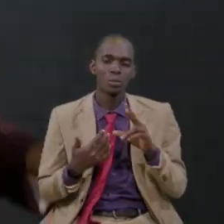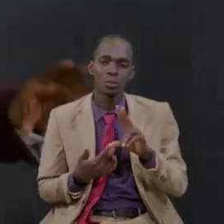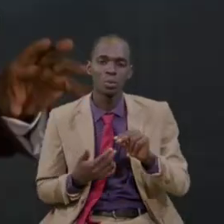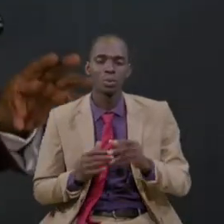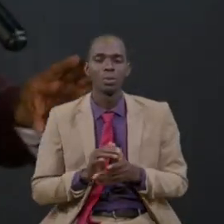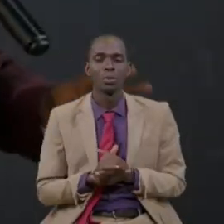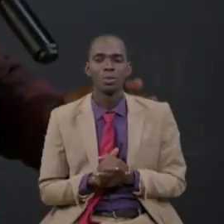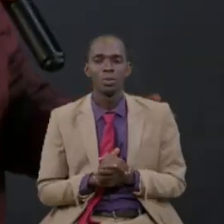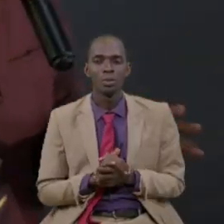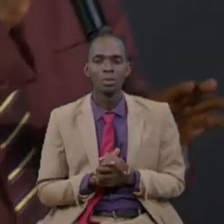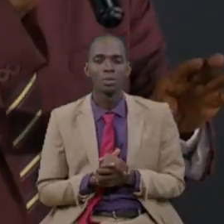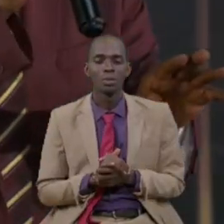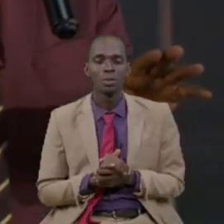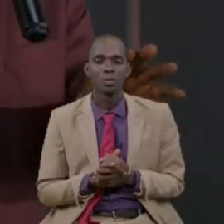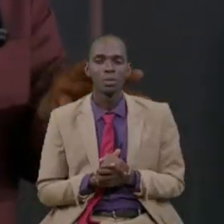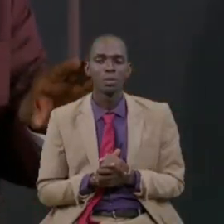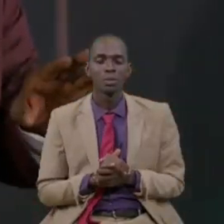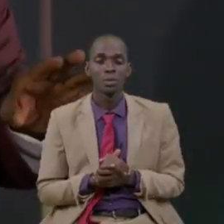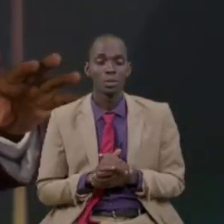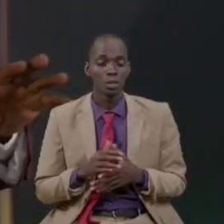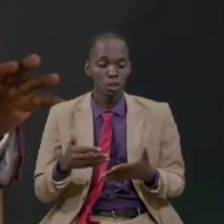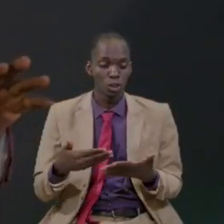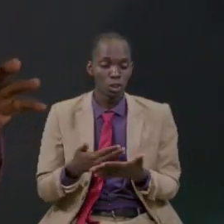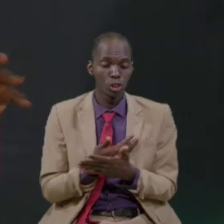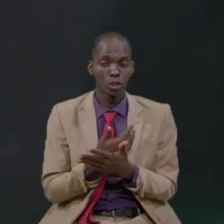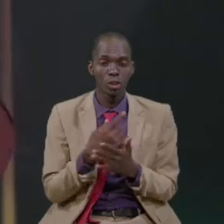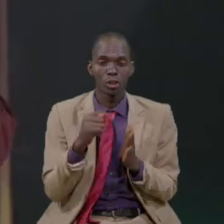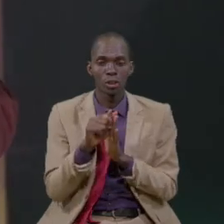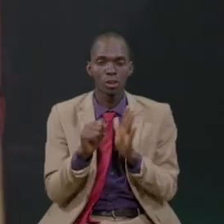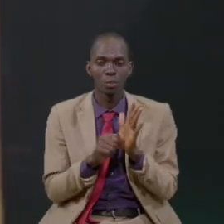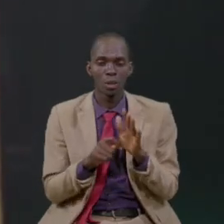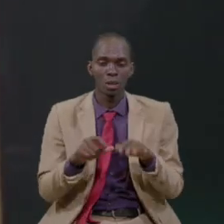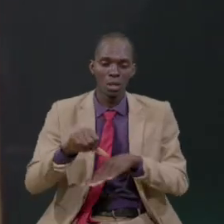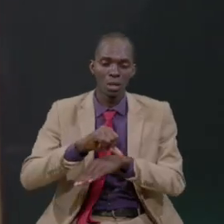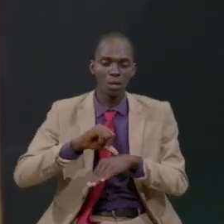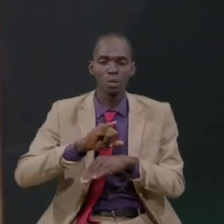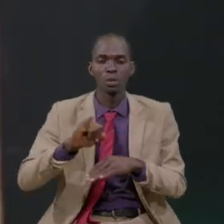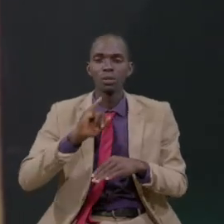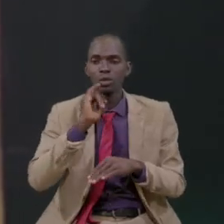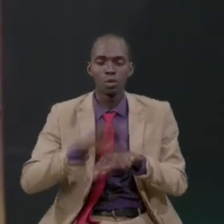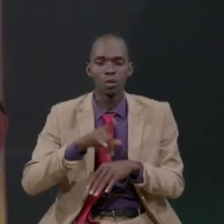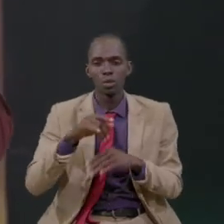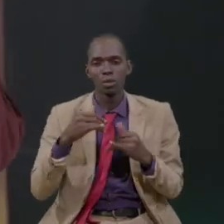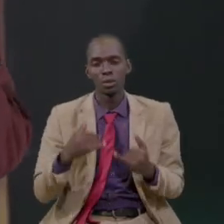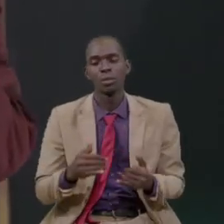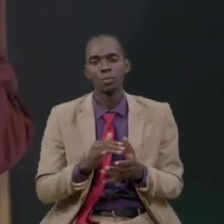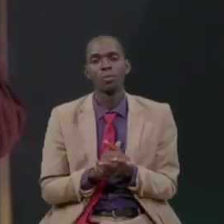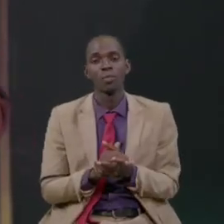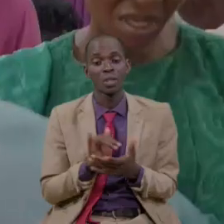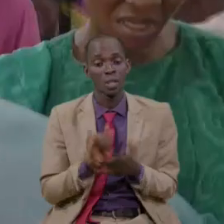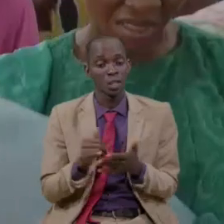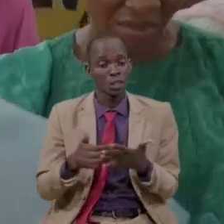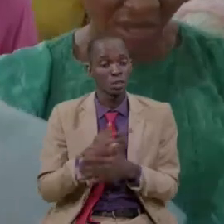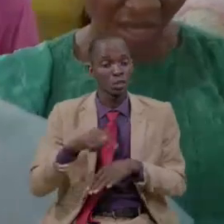New Testament anointing gives you the courage,